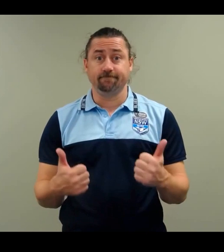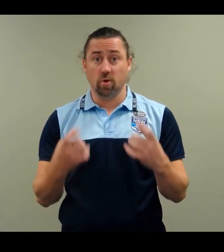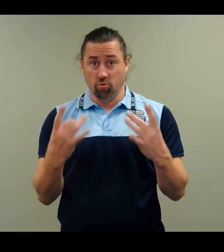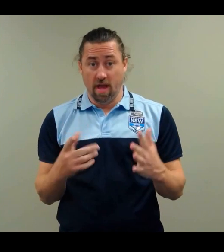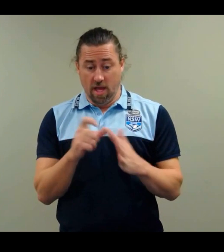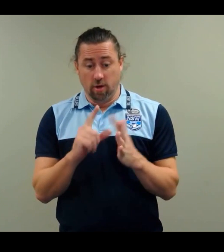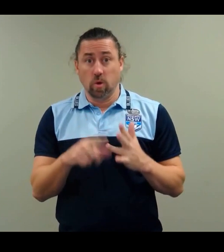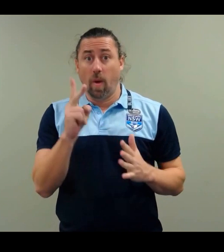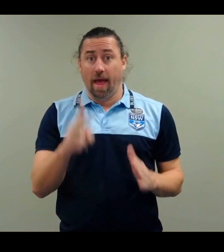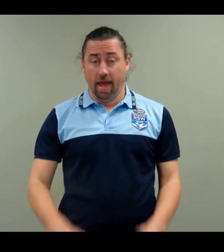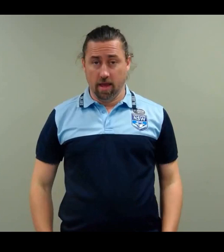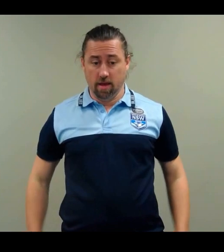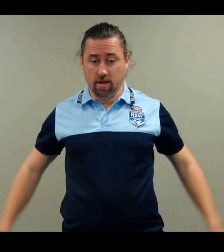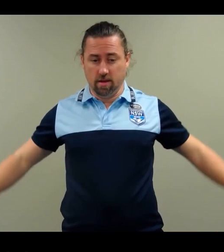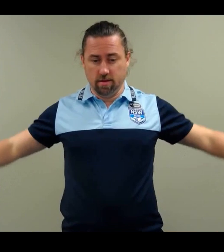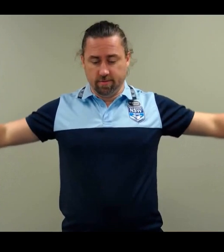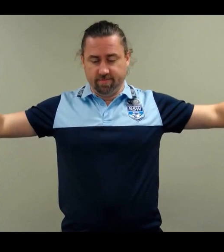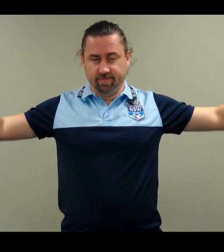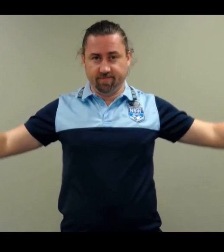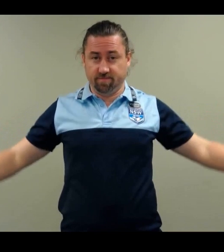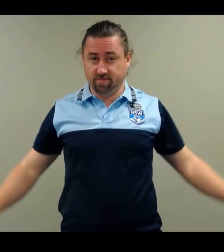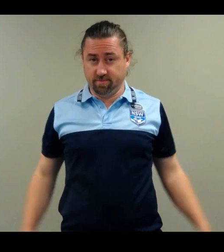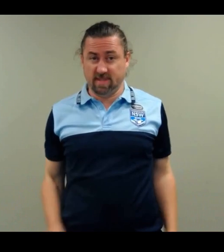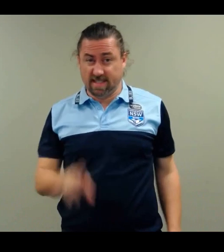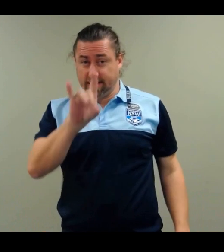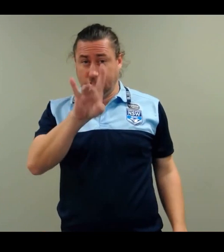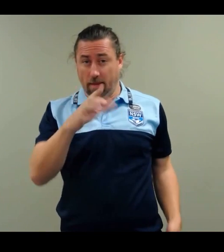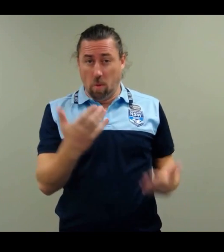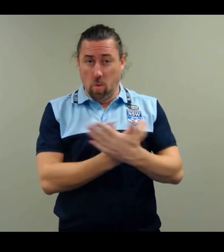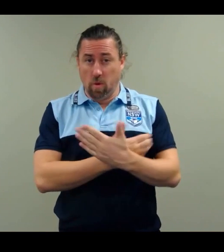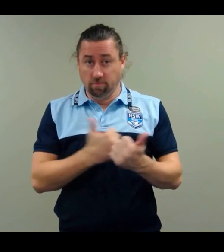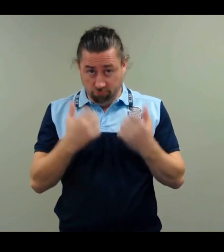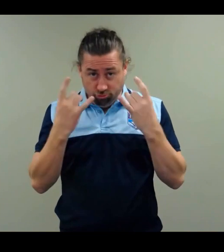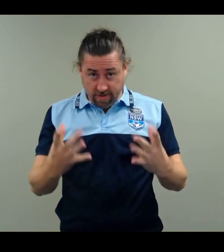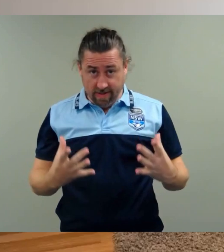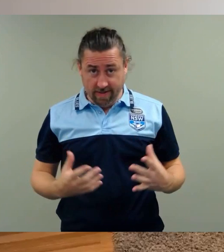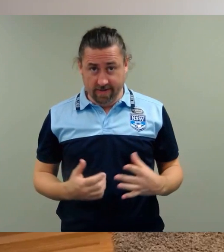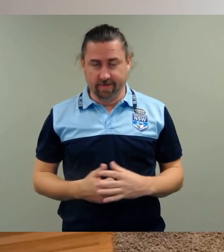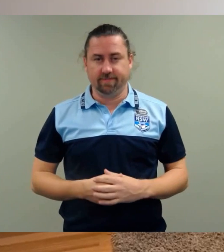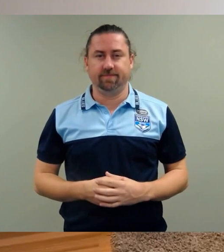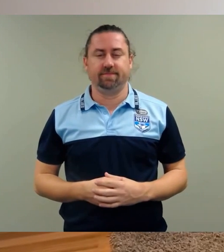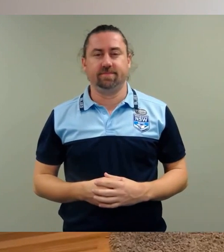We're now going to perform the shoulder abduction exercise another 10 times. Let's go.